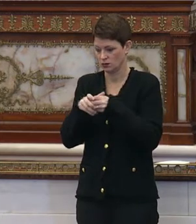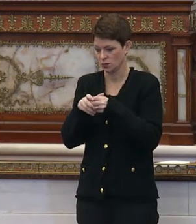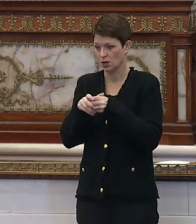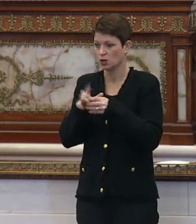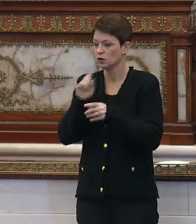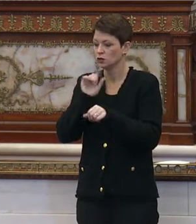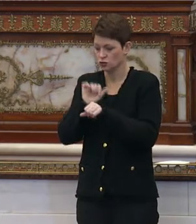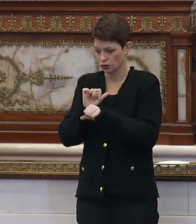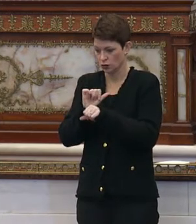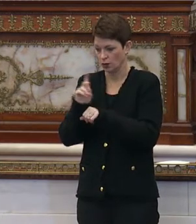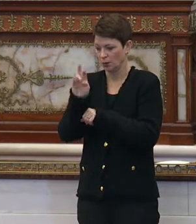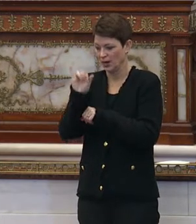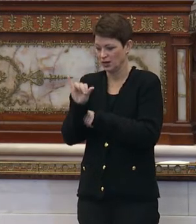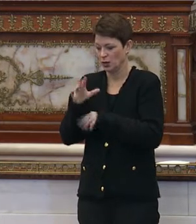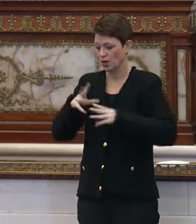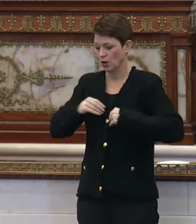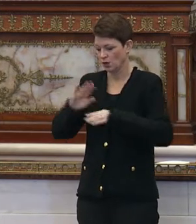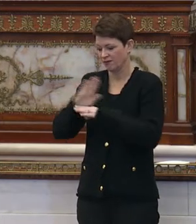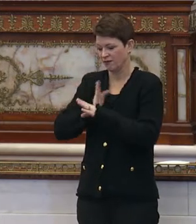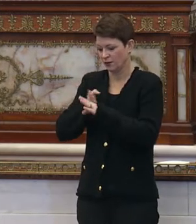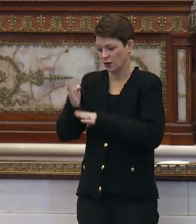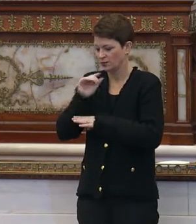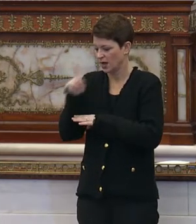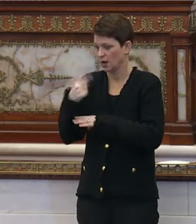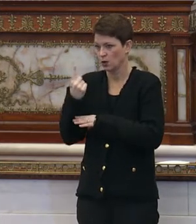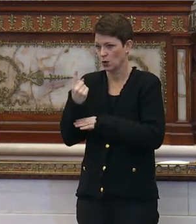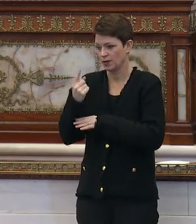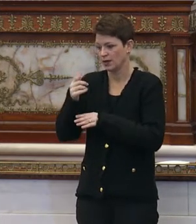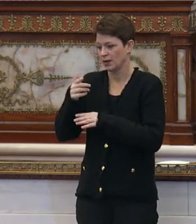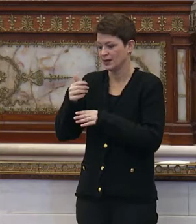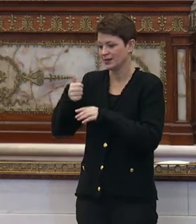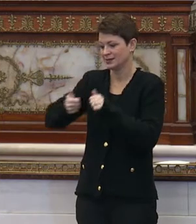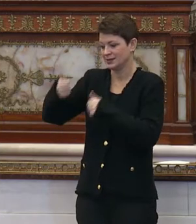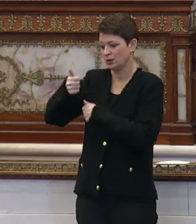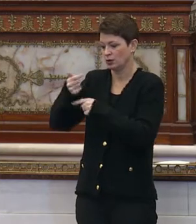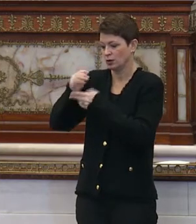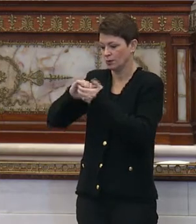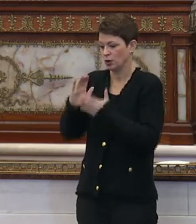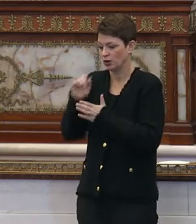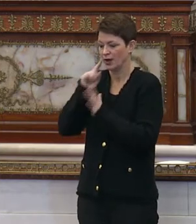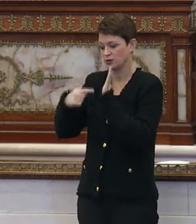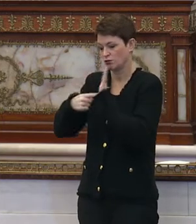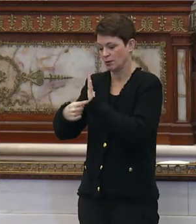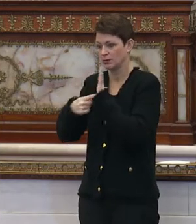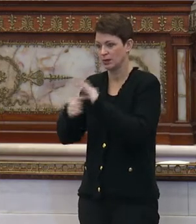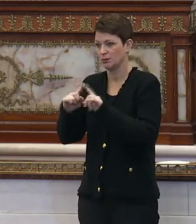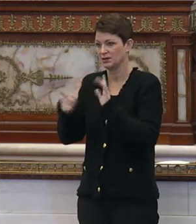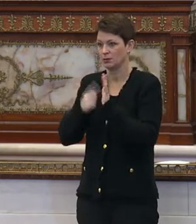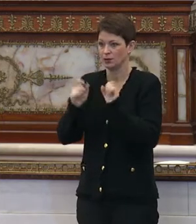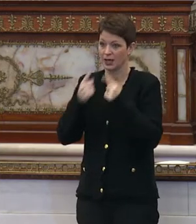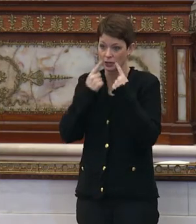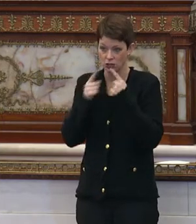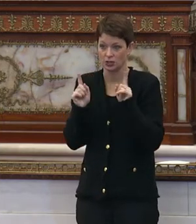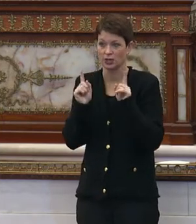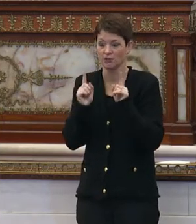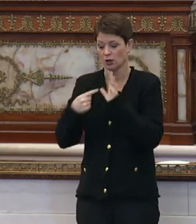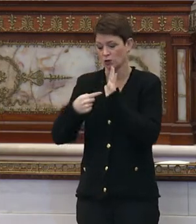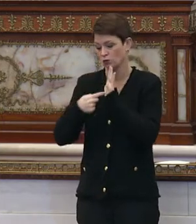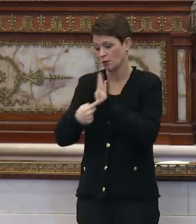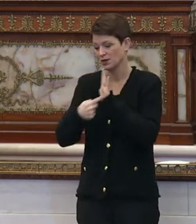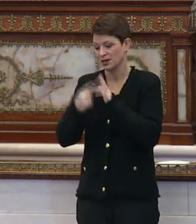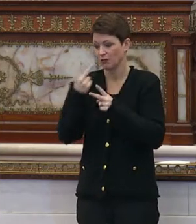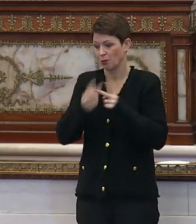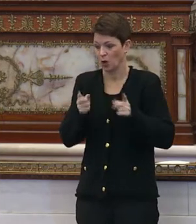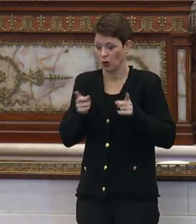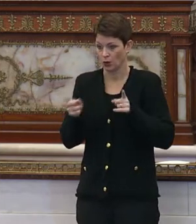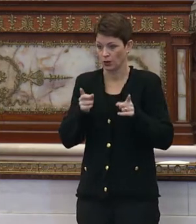true minority-owned firms, not just counting the senior partner as representation. So sometimes we're able to achieve representation on